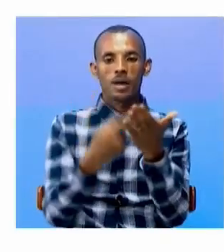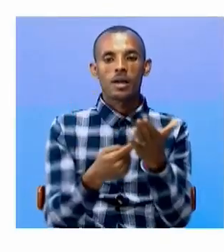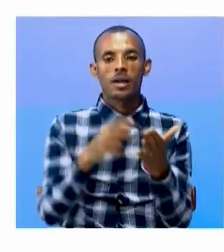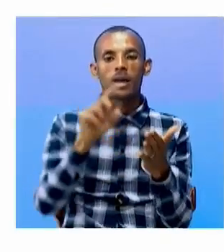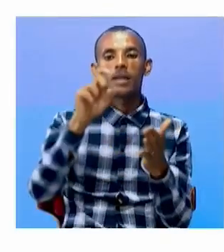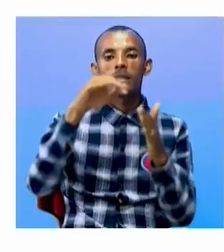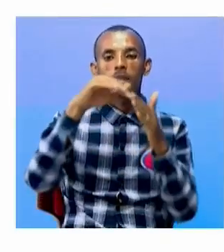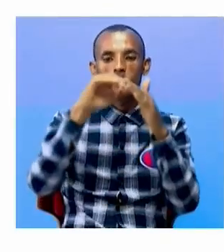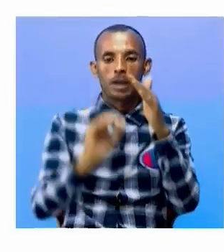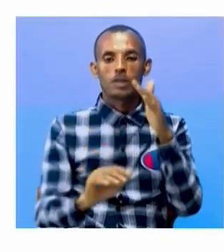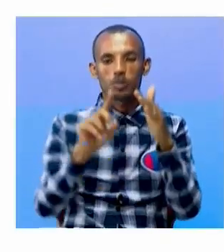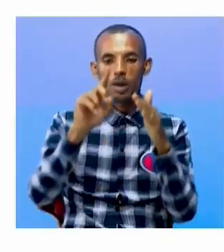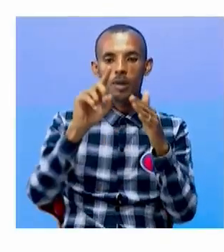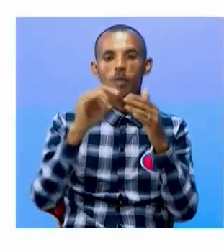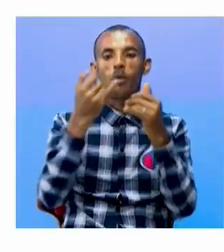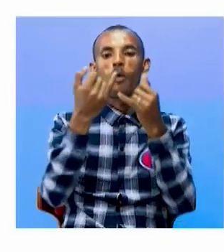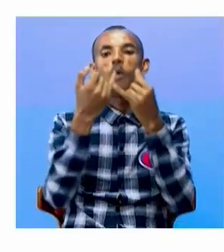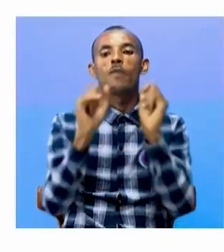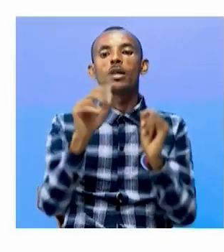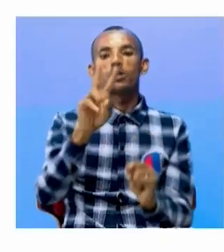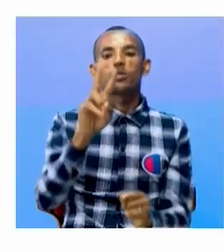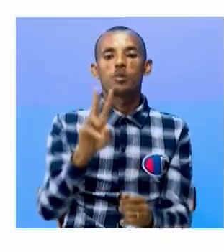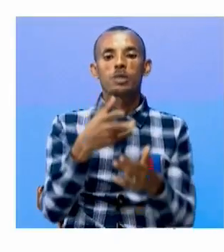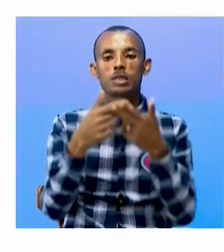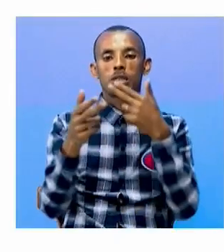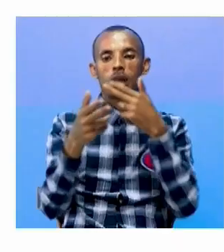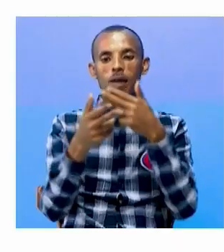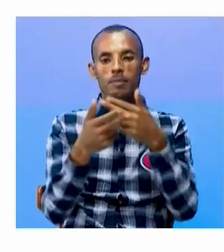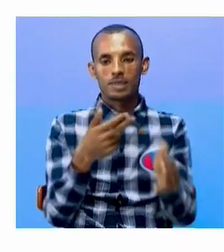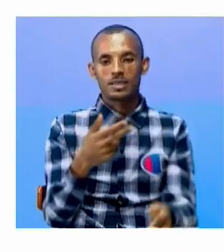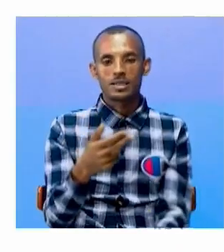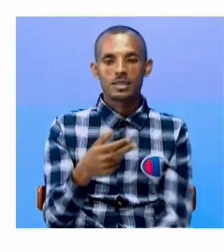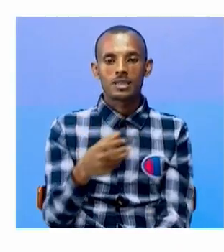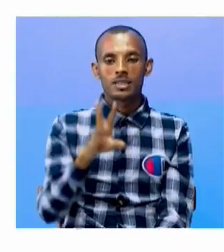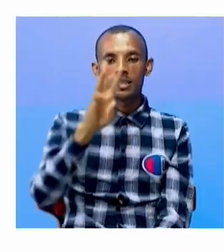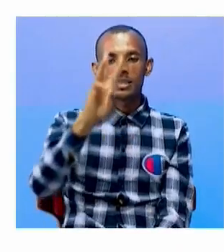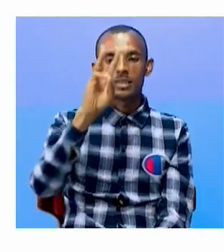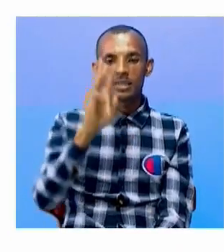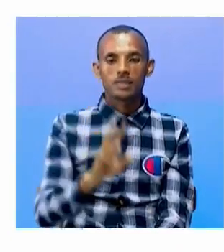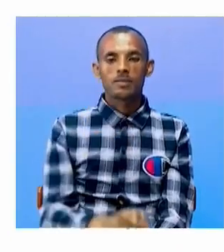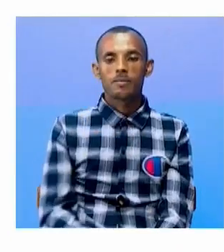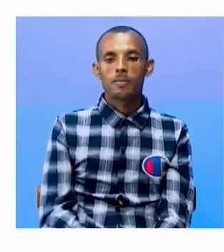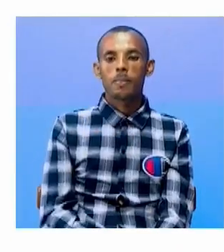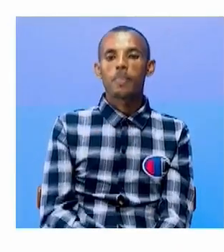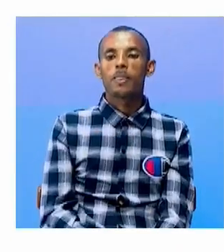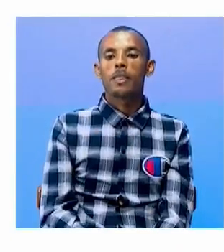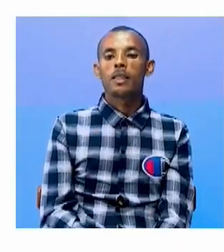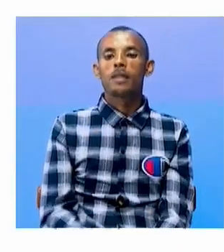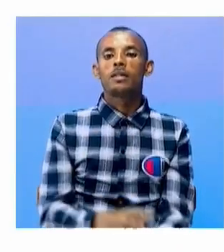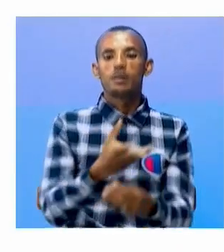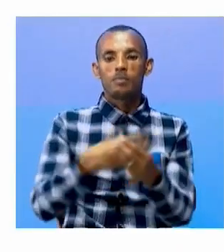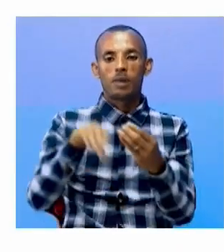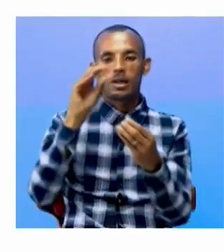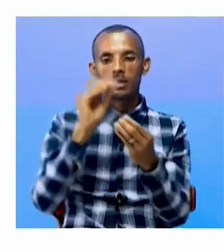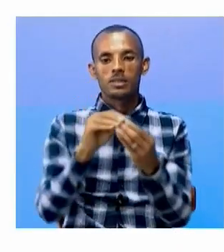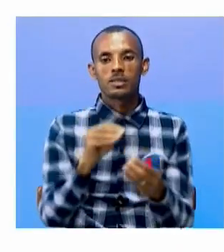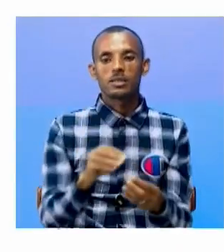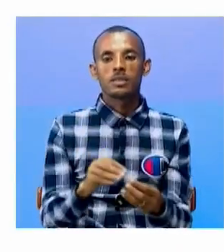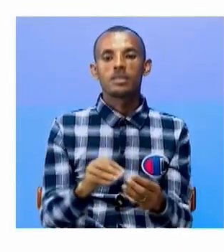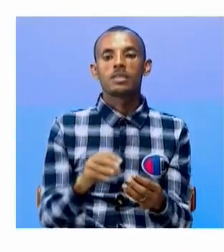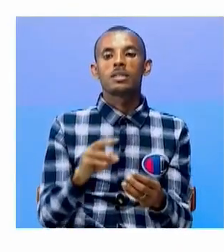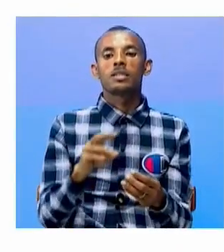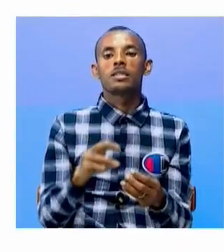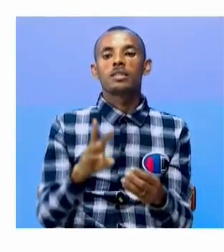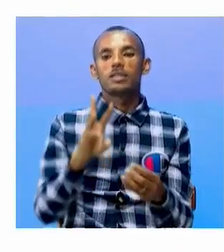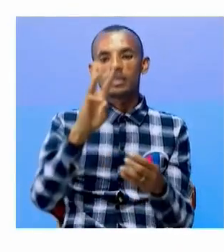x minus 1 over 2. You multiply this by 6 plus you multiply this